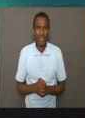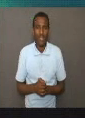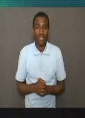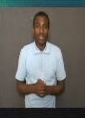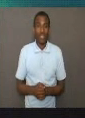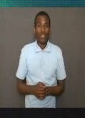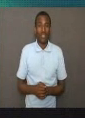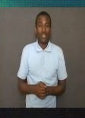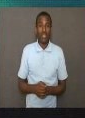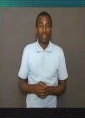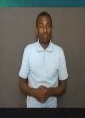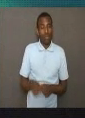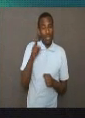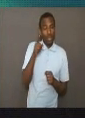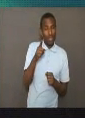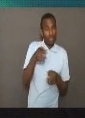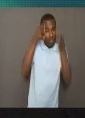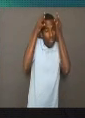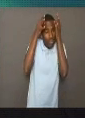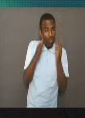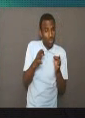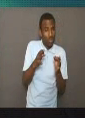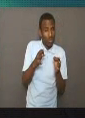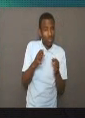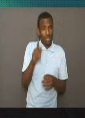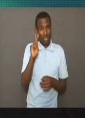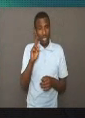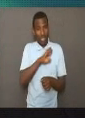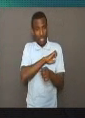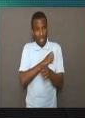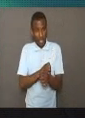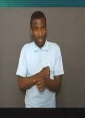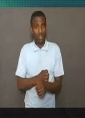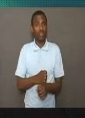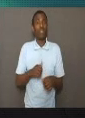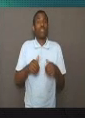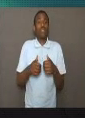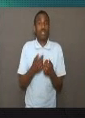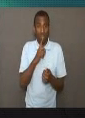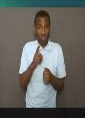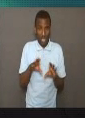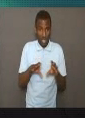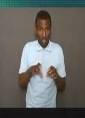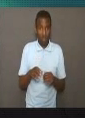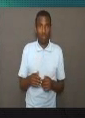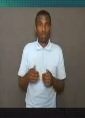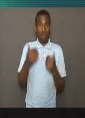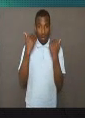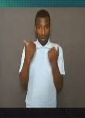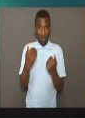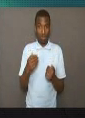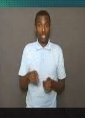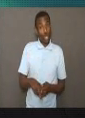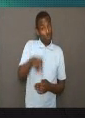In order to determine the kinetic energy, we can subtract the